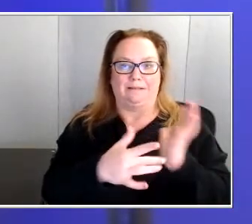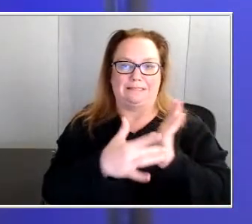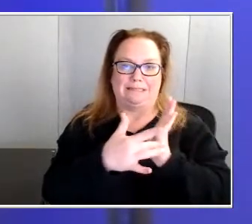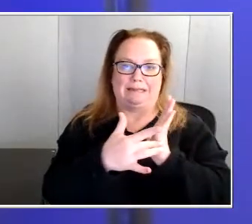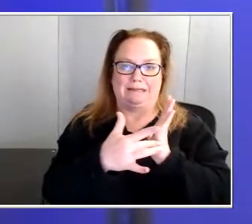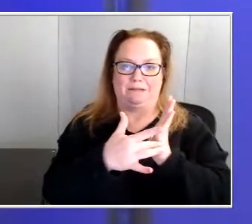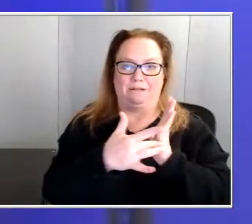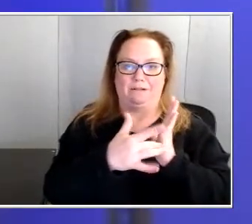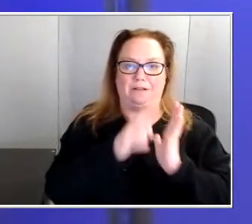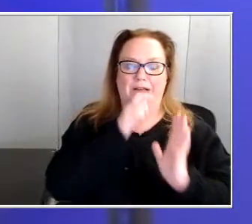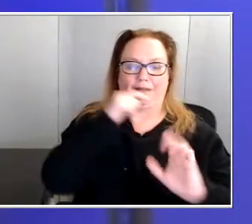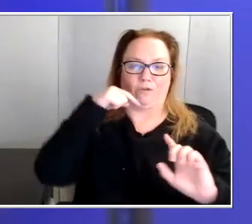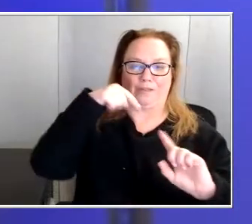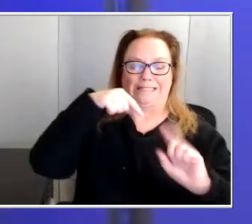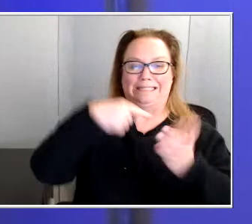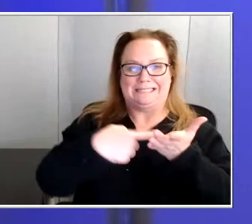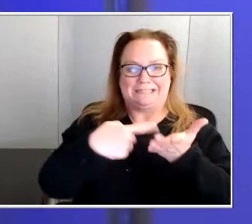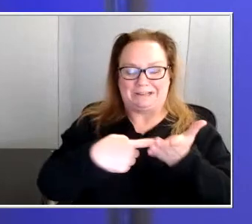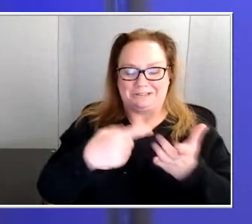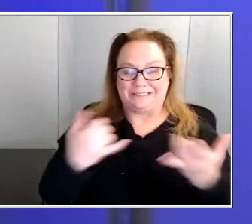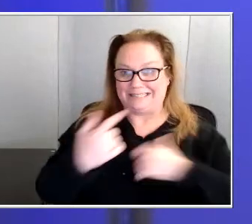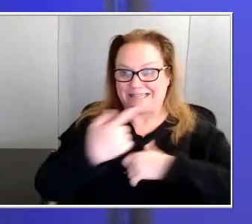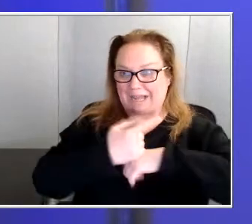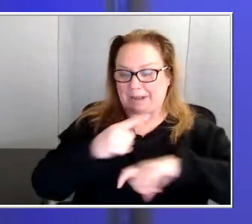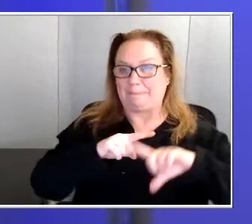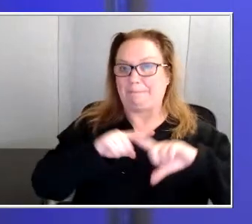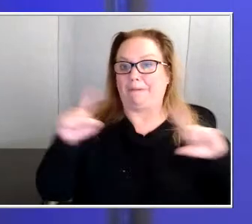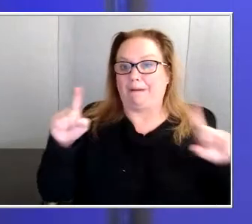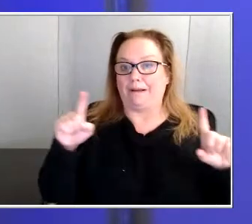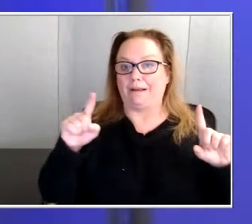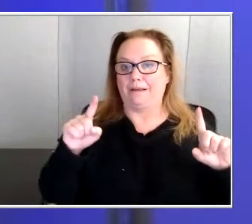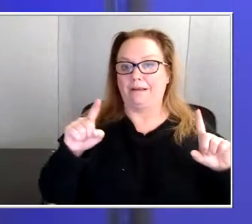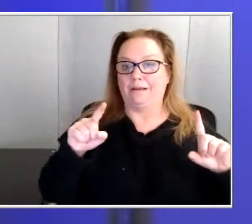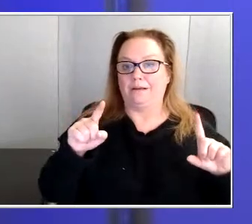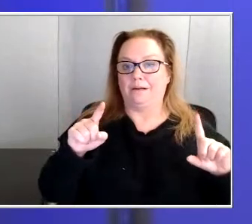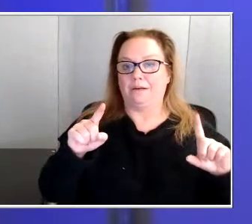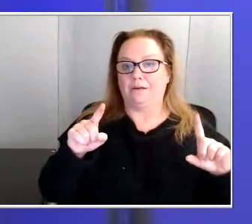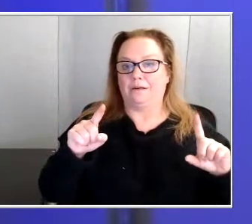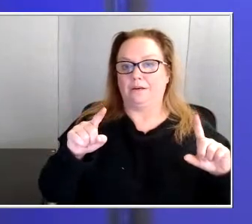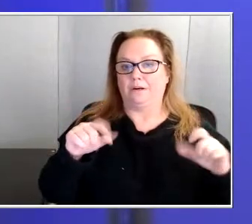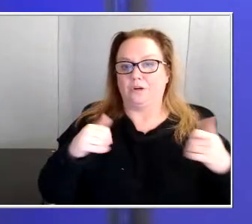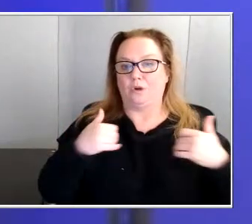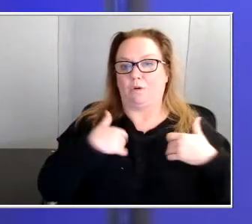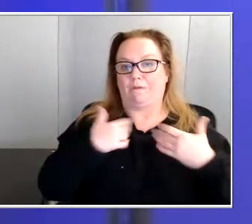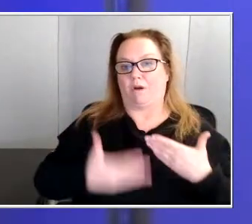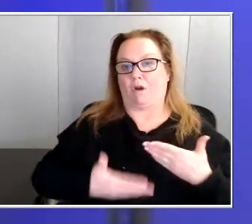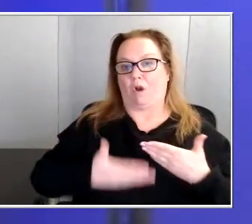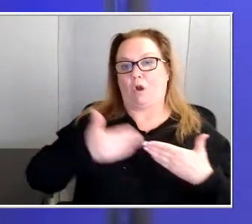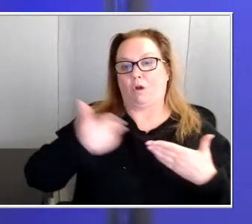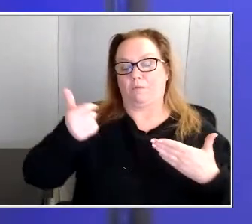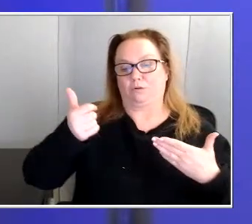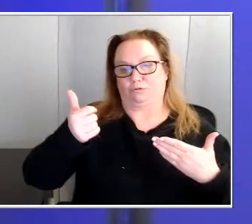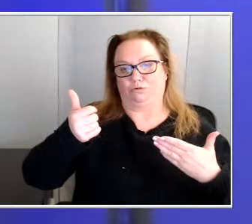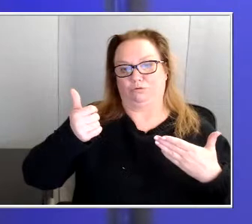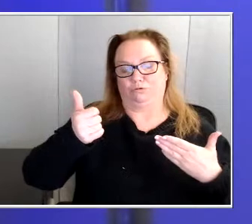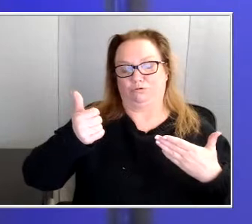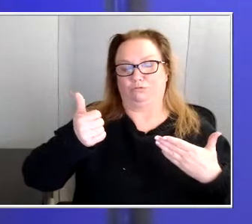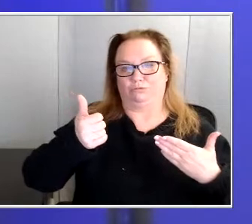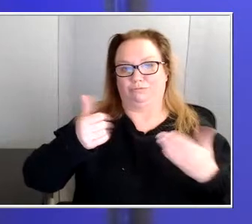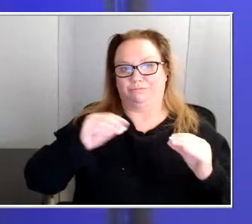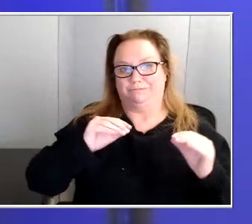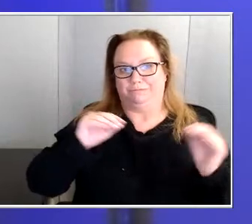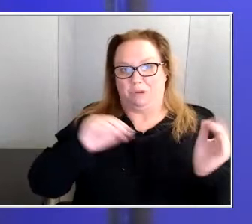for this discussion, but the reality is that you essentially end up with almost or very minimally palpable pulse. You